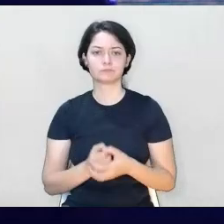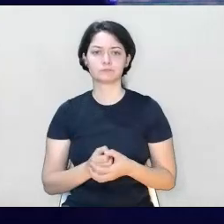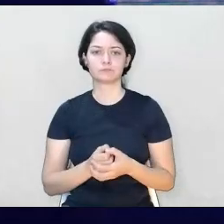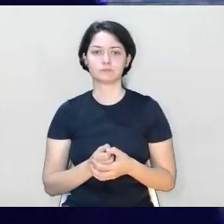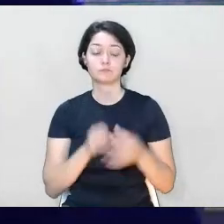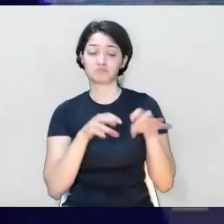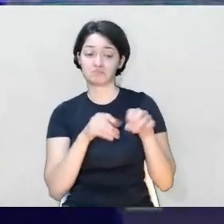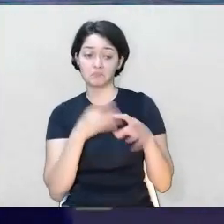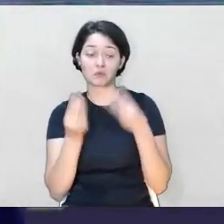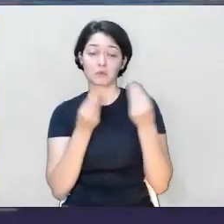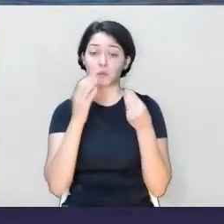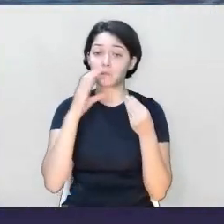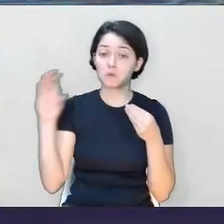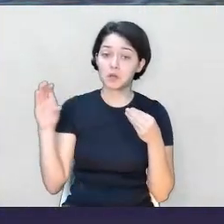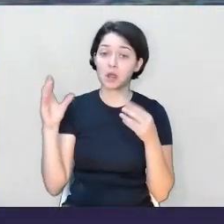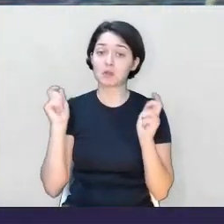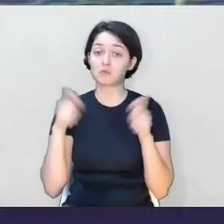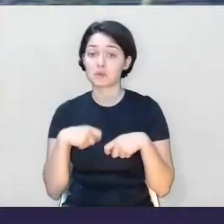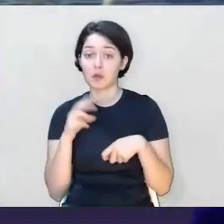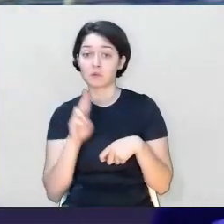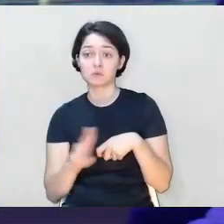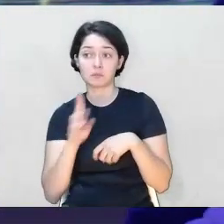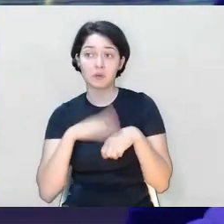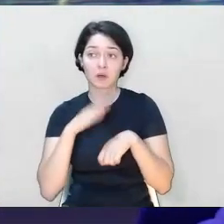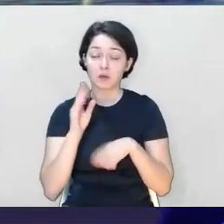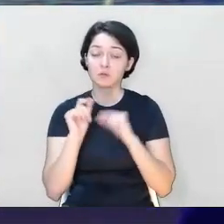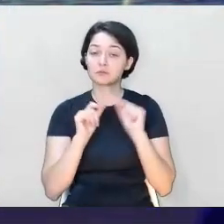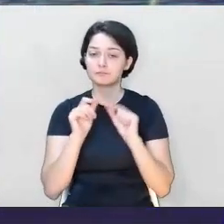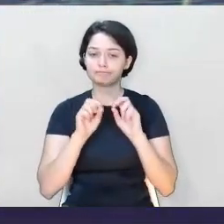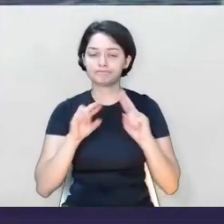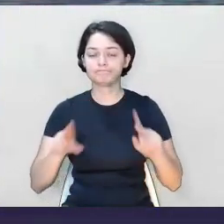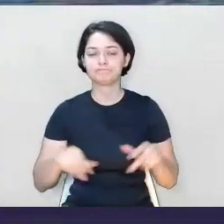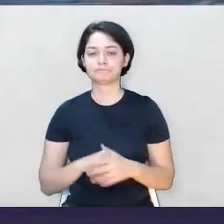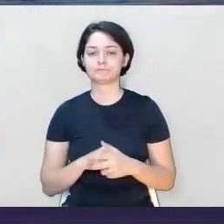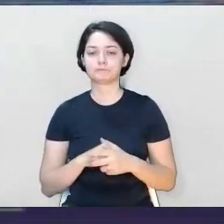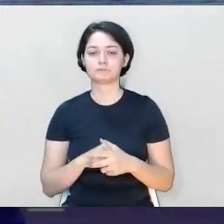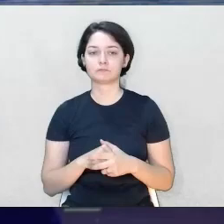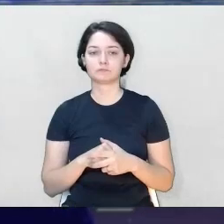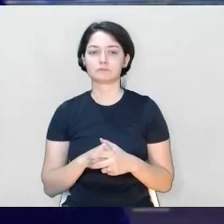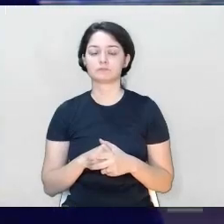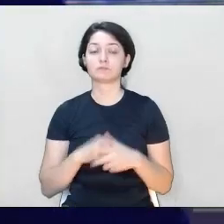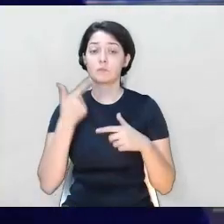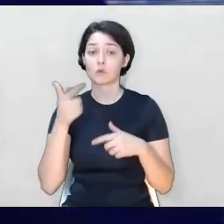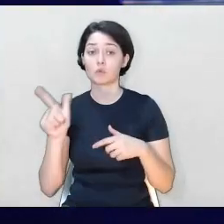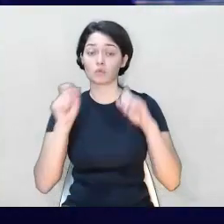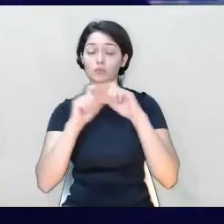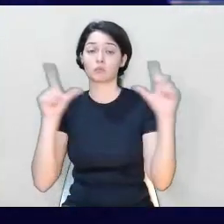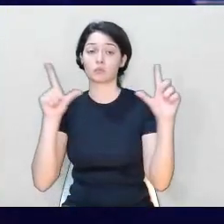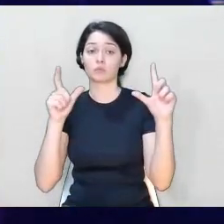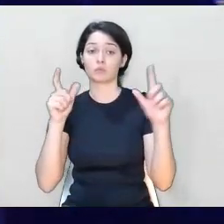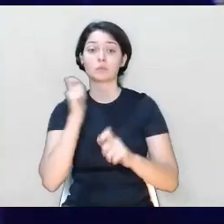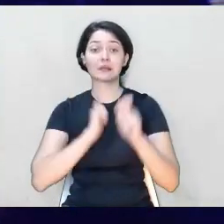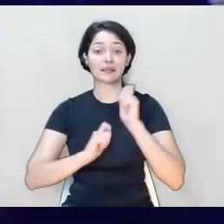an educational onboarding explaining what the credit card is and so on. The second slot talks